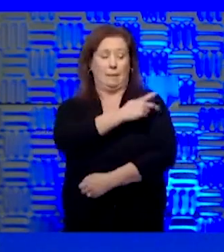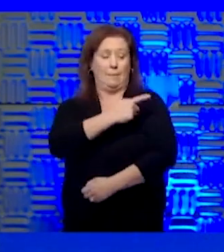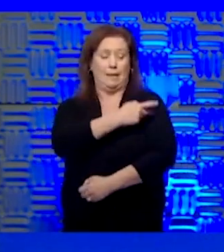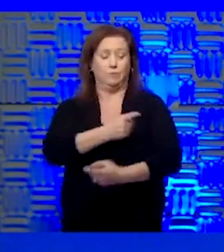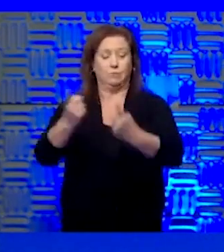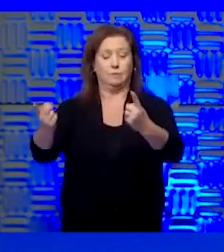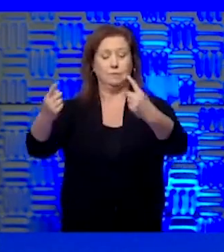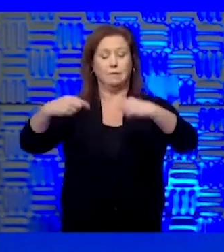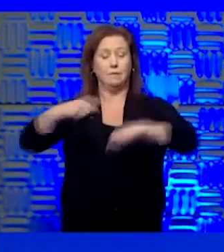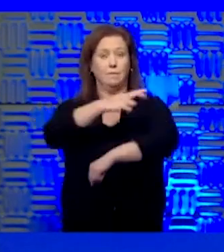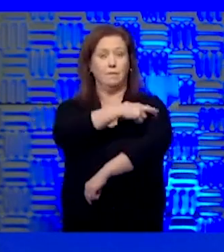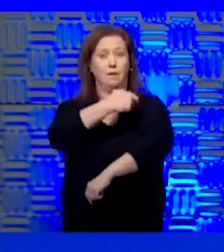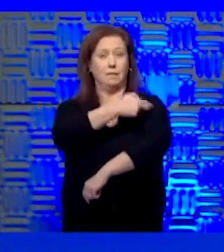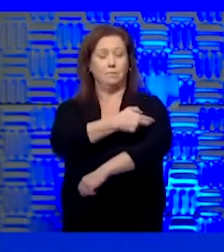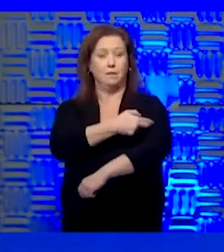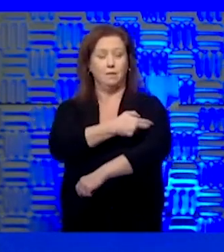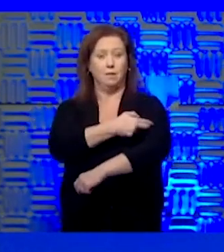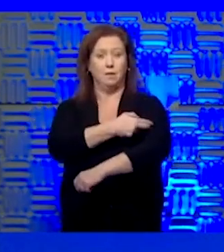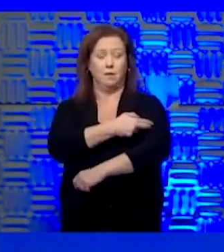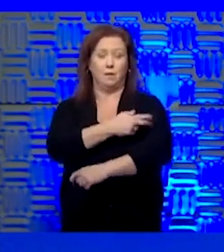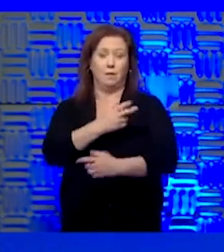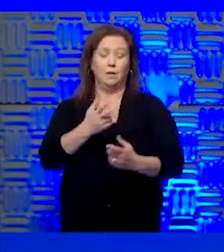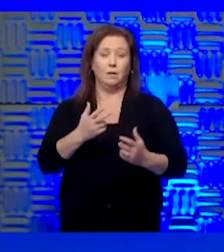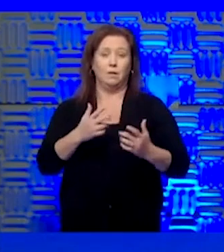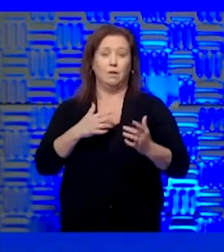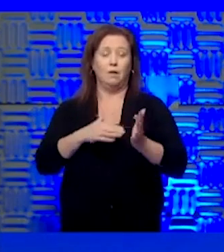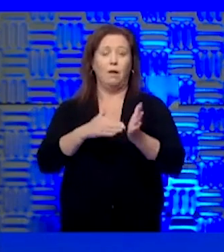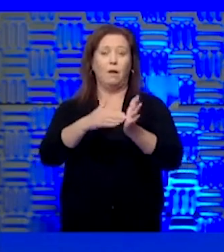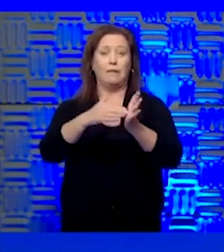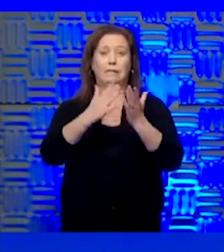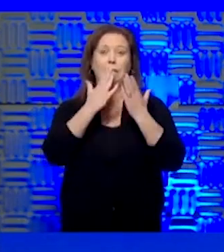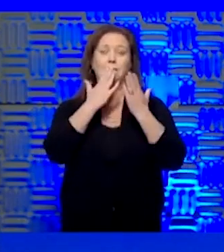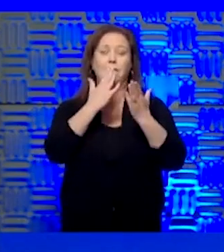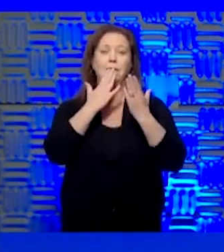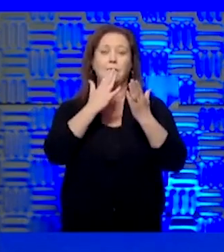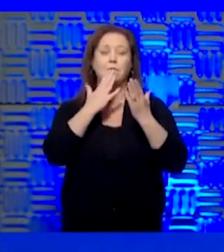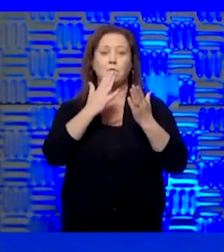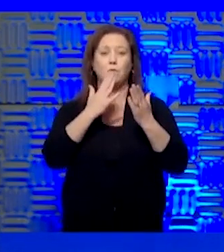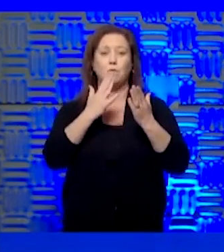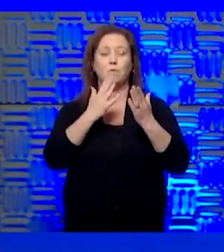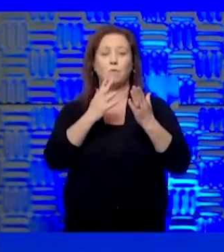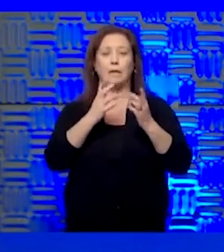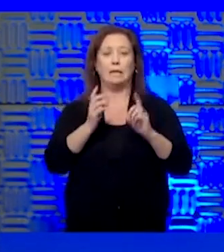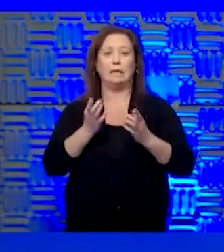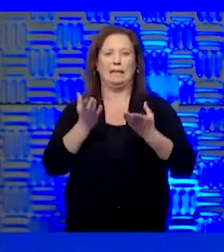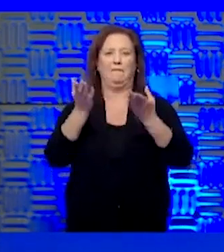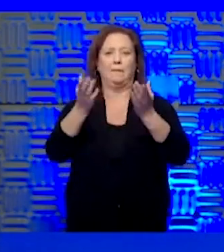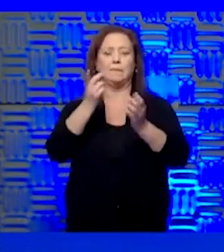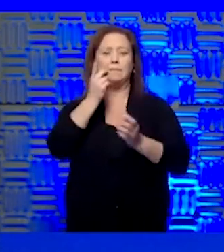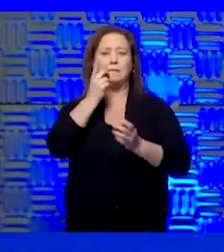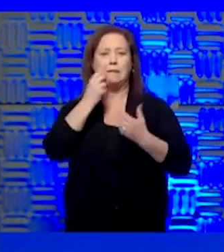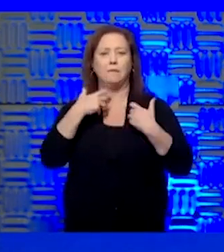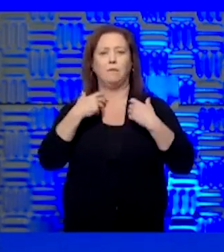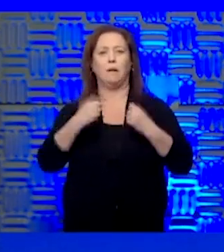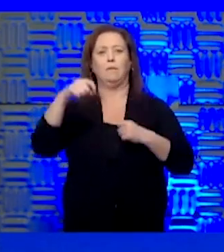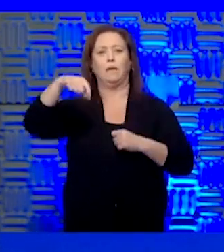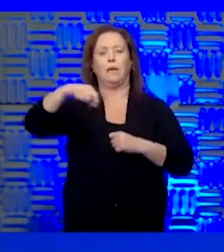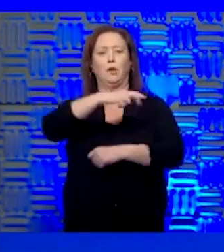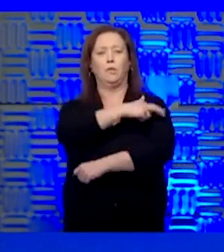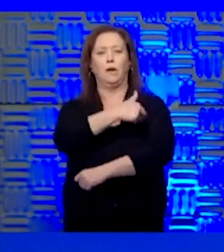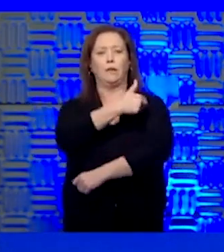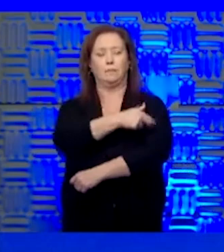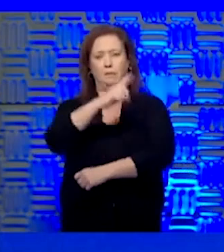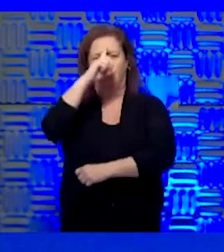hospital who, more times than not, who just thank me when we can get them some dental health here in the hospital. Absolutely. Because